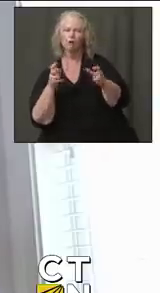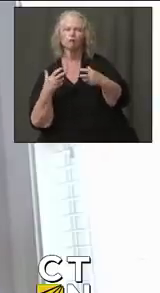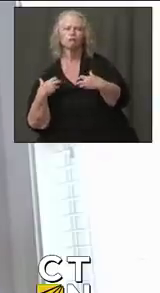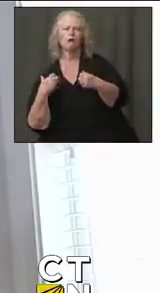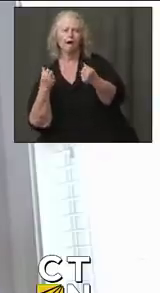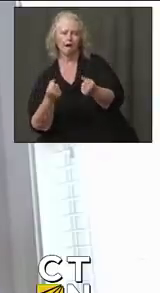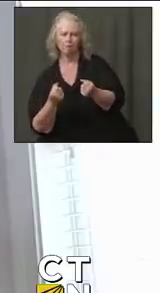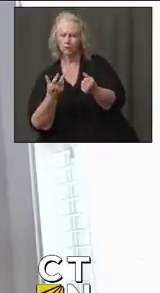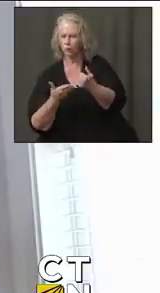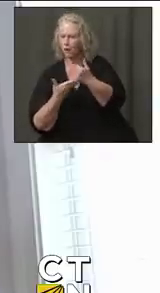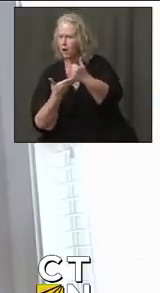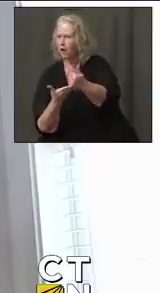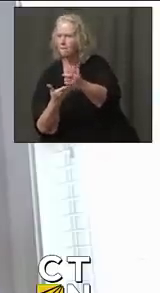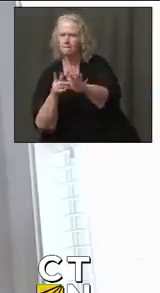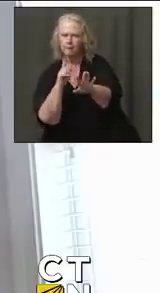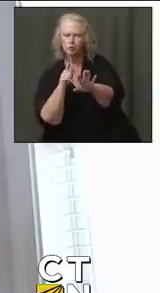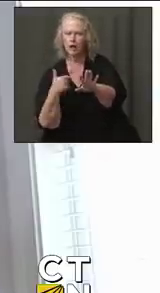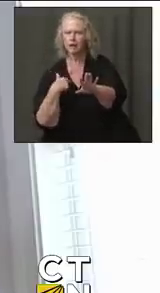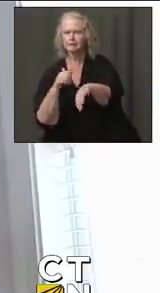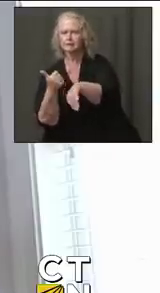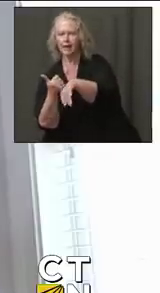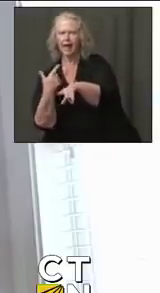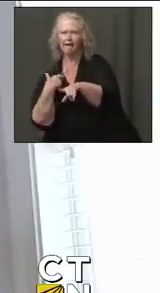was a safe and